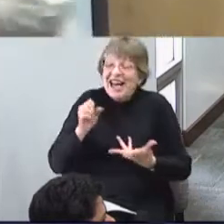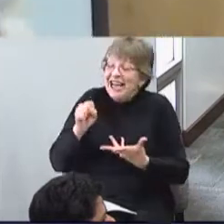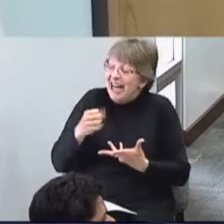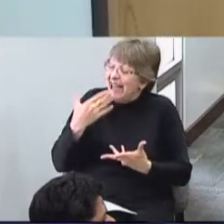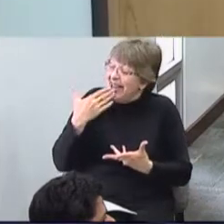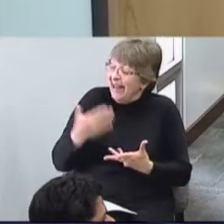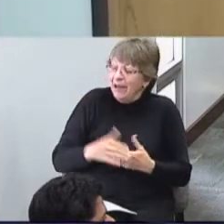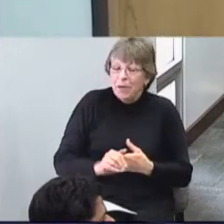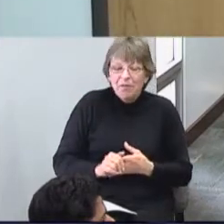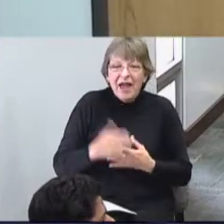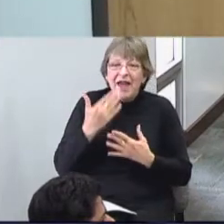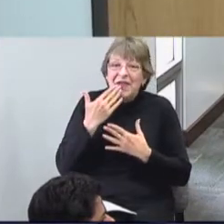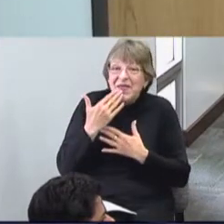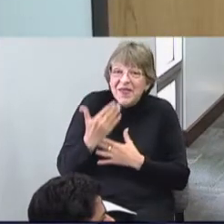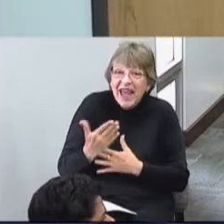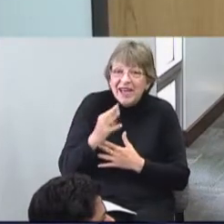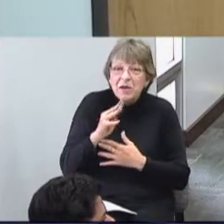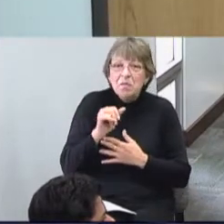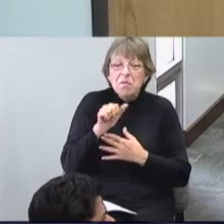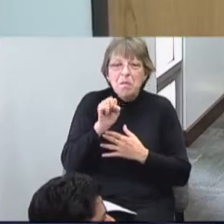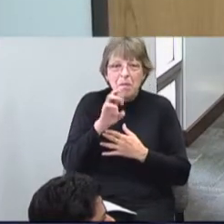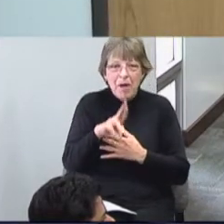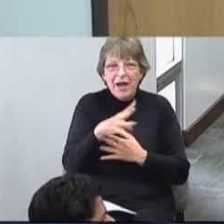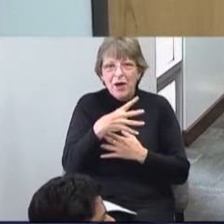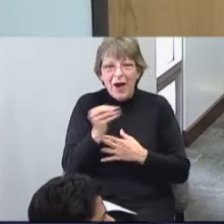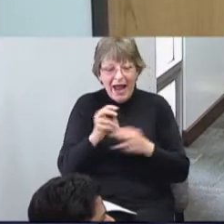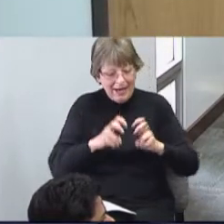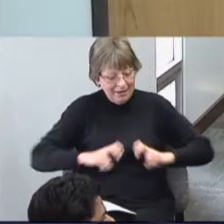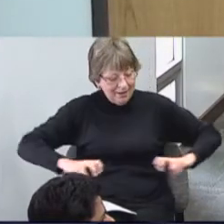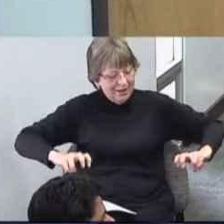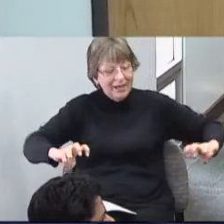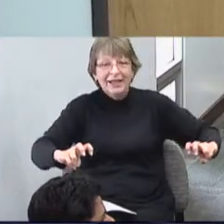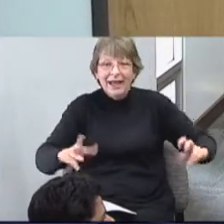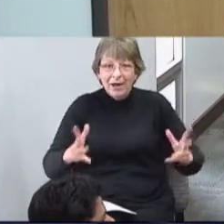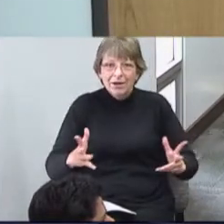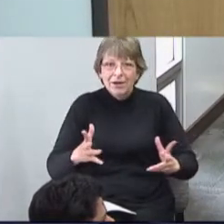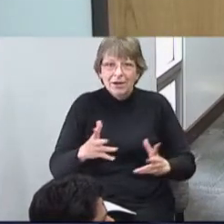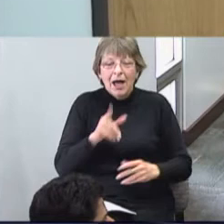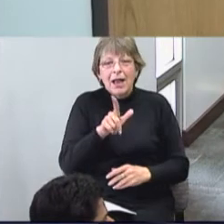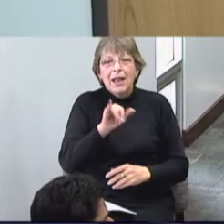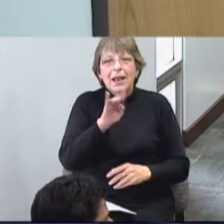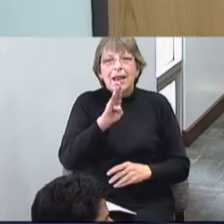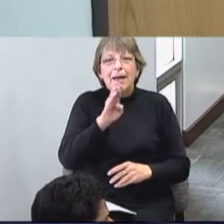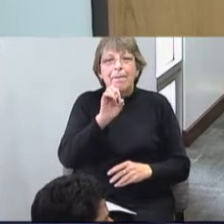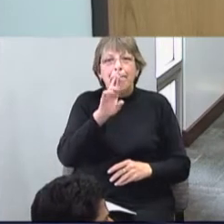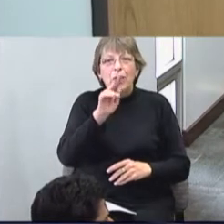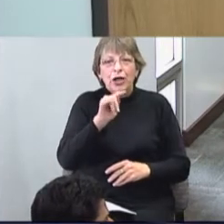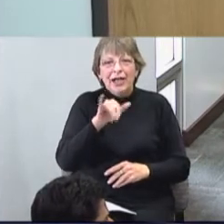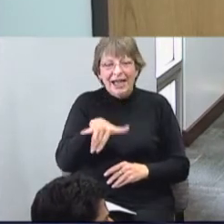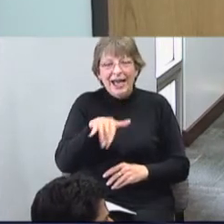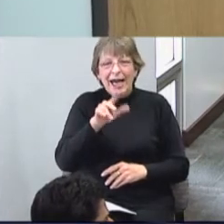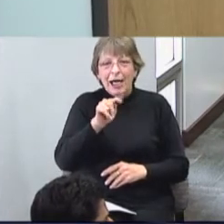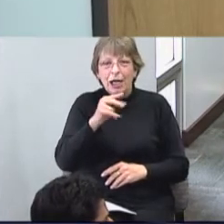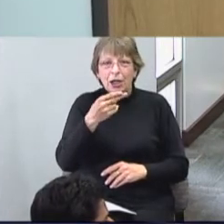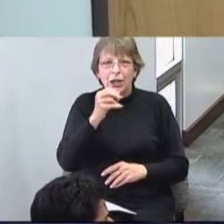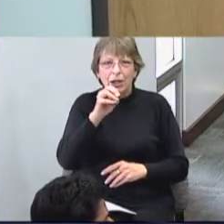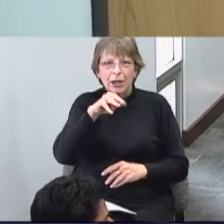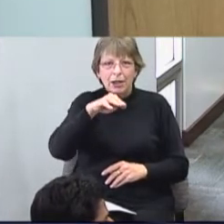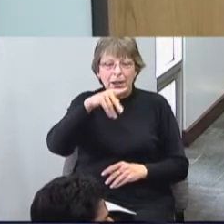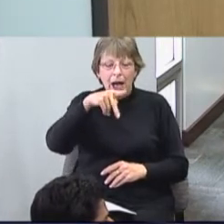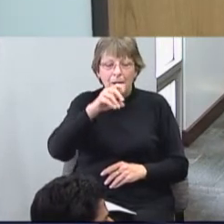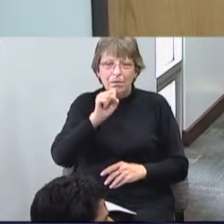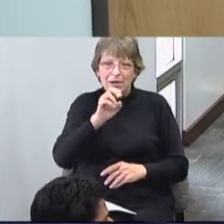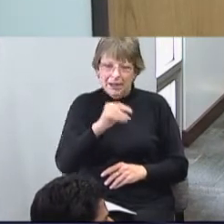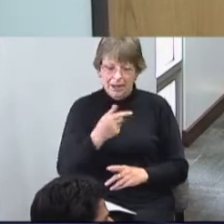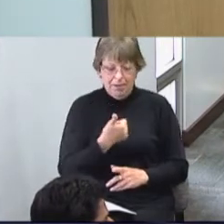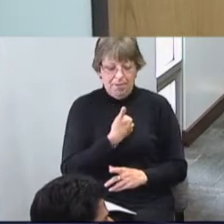Thank you, Mayor and City Council members. I'm Liberty Thompson. I am the coordinator of Reno County Drug